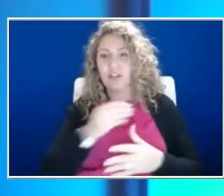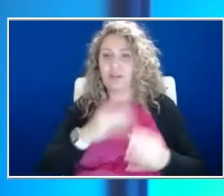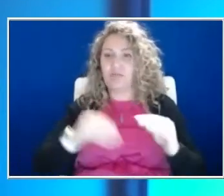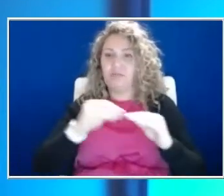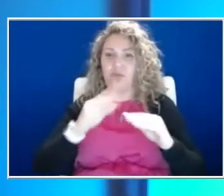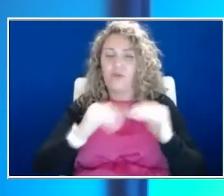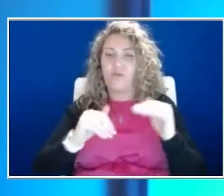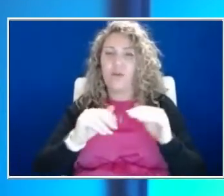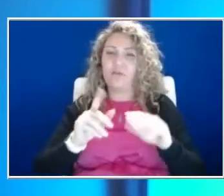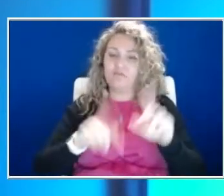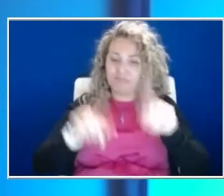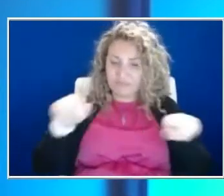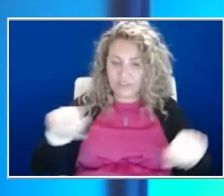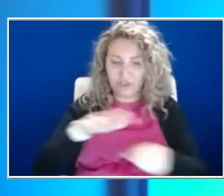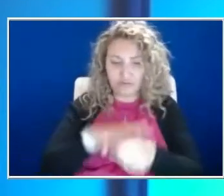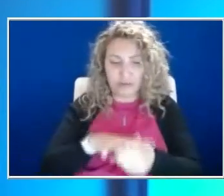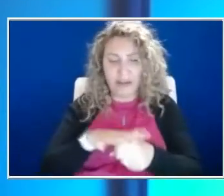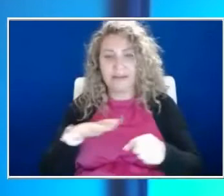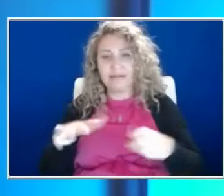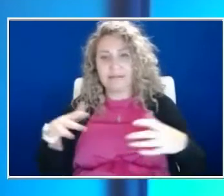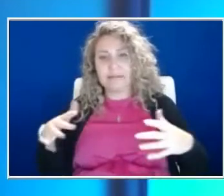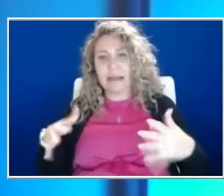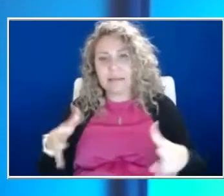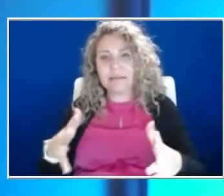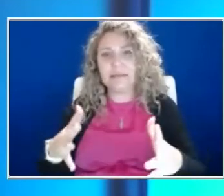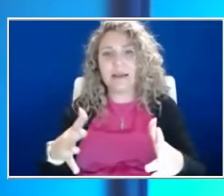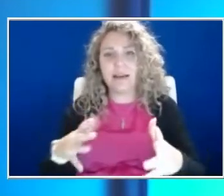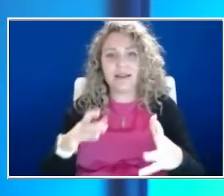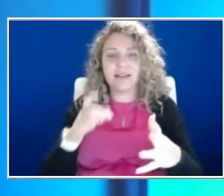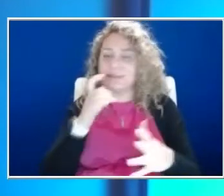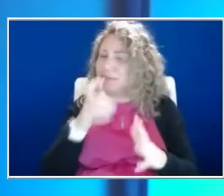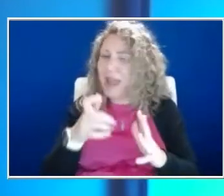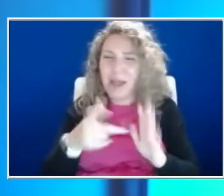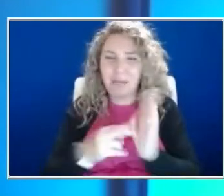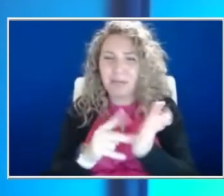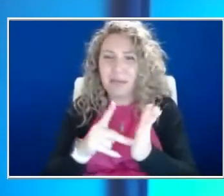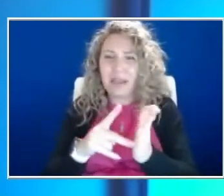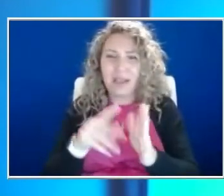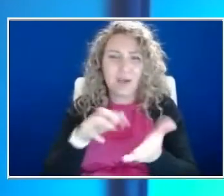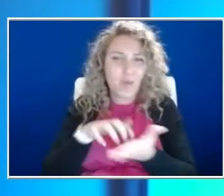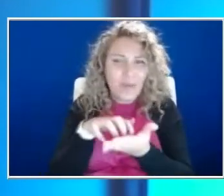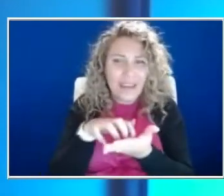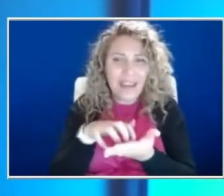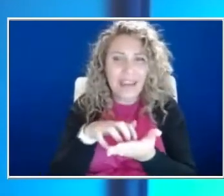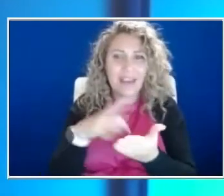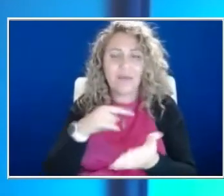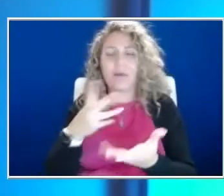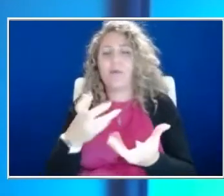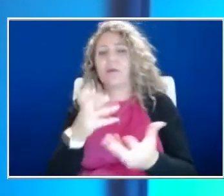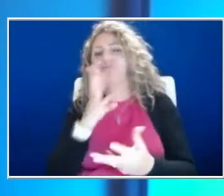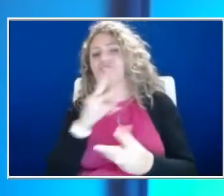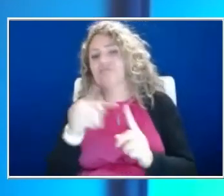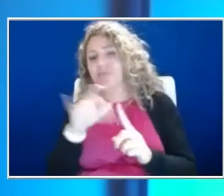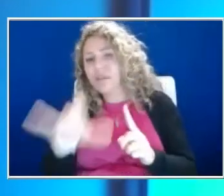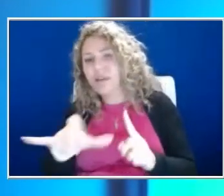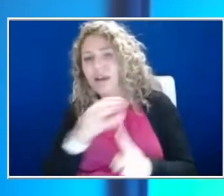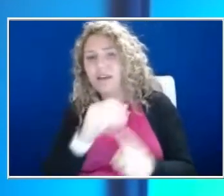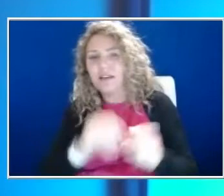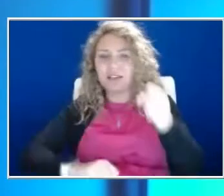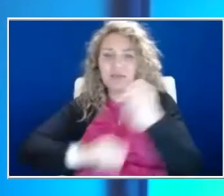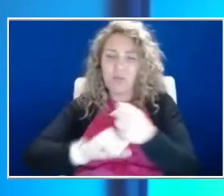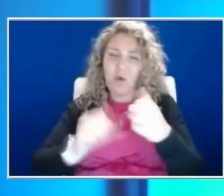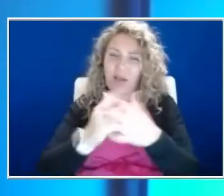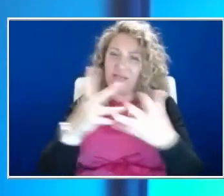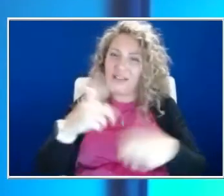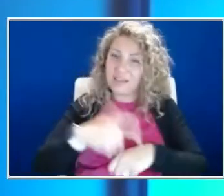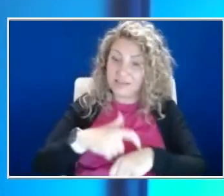and anxieties. And that is not a sign of weakness. We want to talk about that. We want to get support. A lot of times patients are afraid